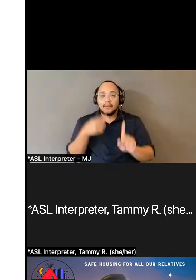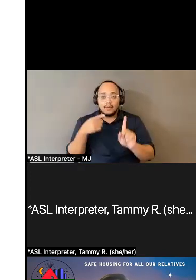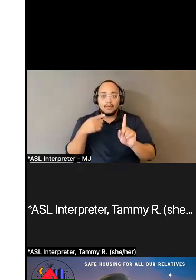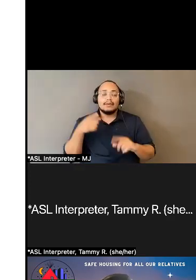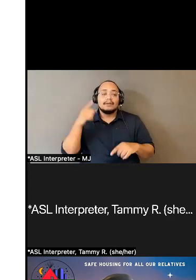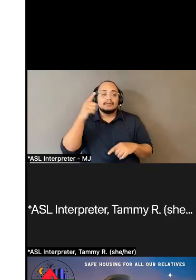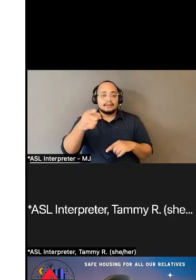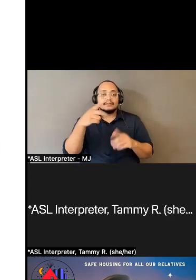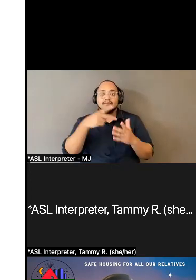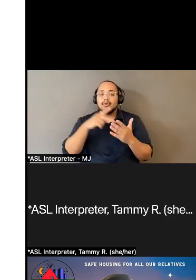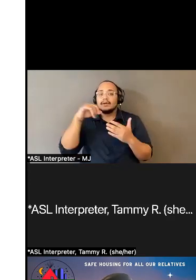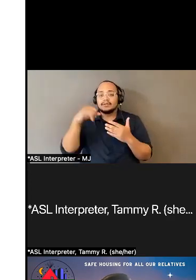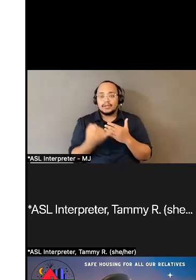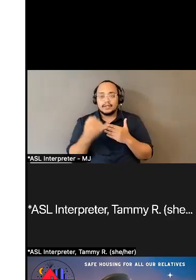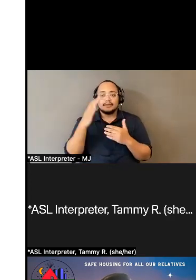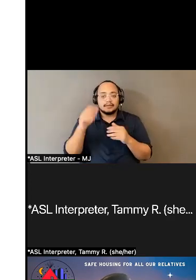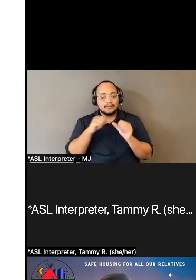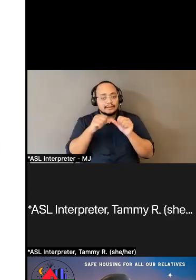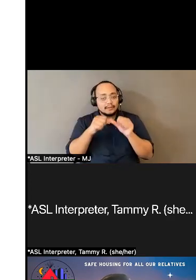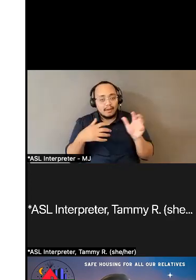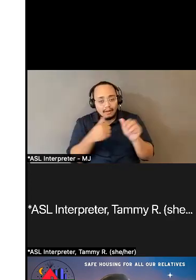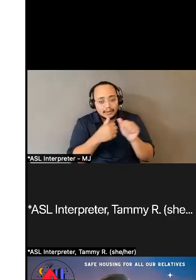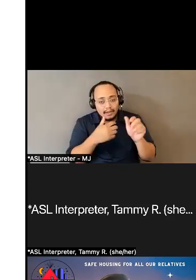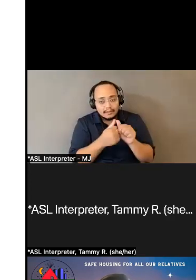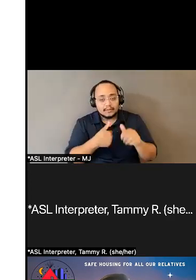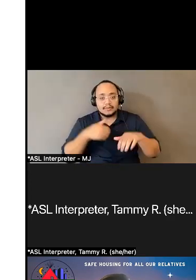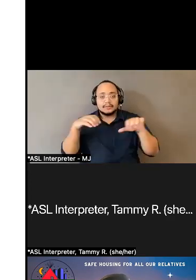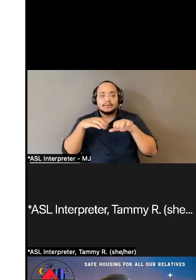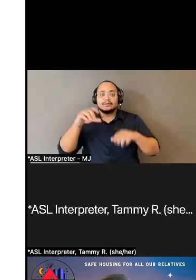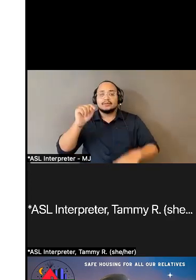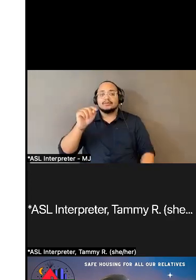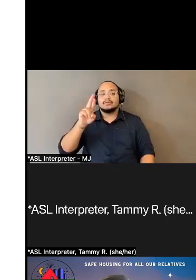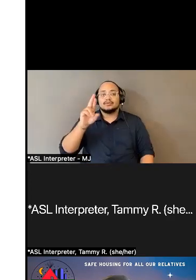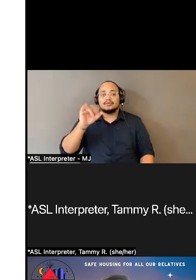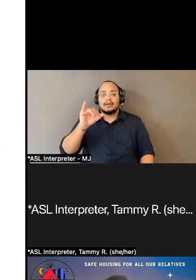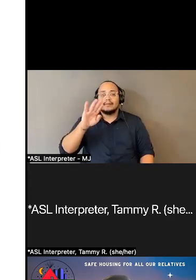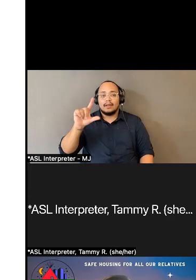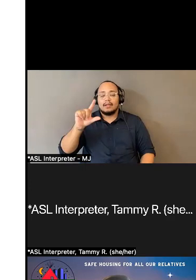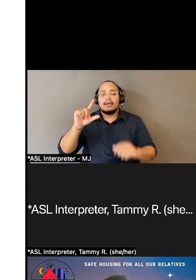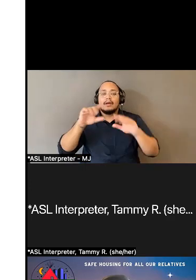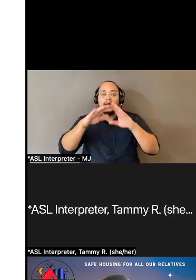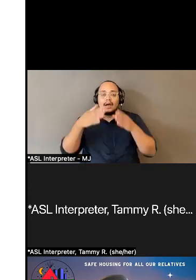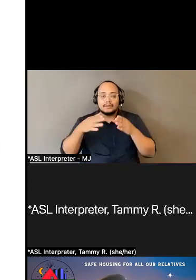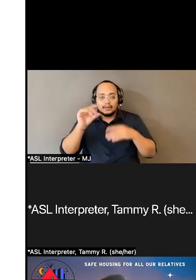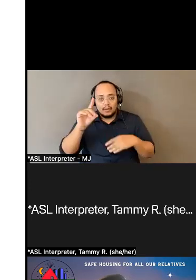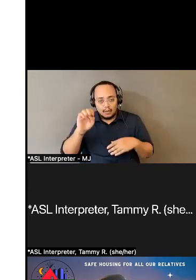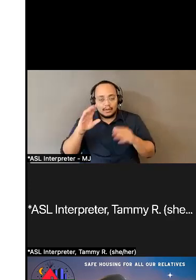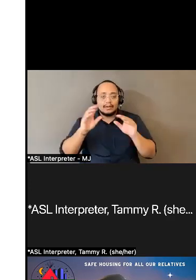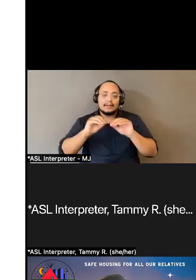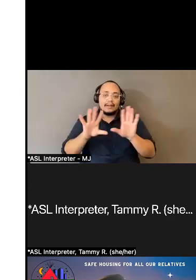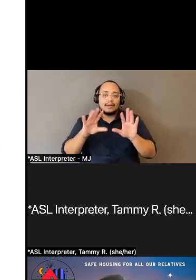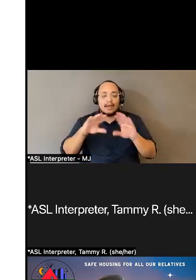being continuously updated. We're doing a tribal housing code clearinghouse. Most of you are aware that tribes